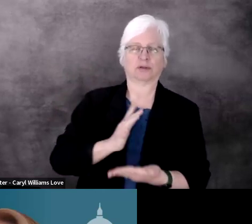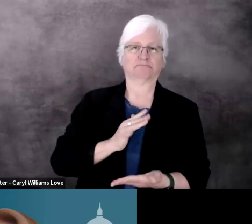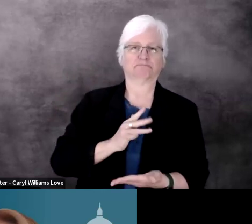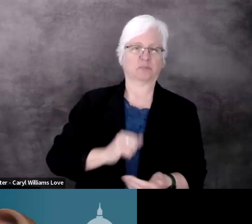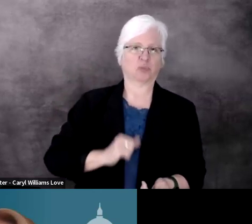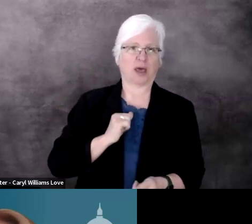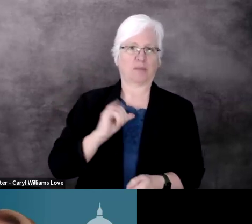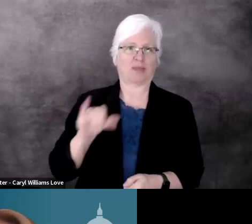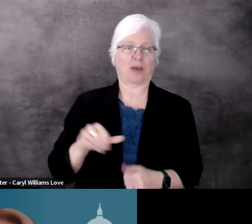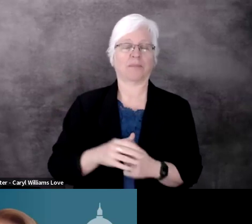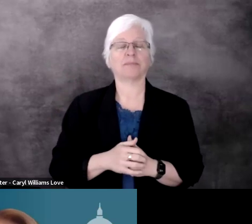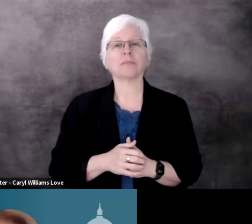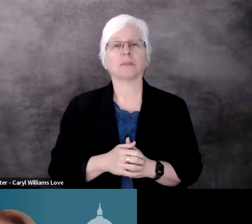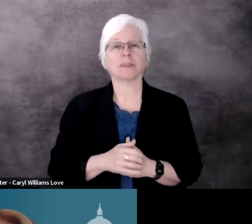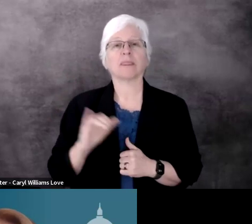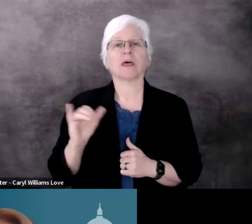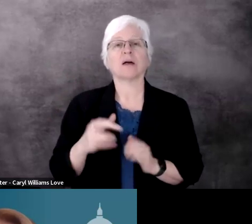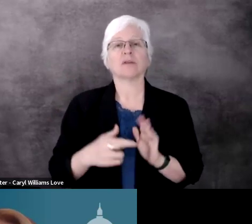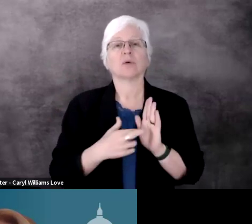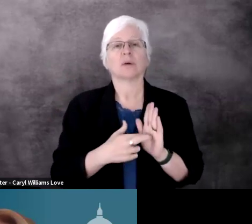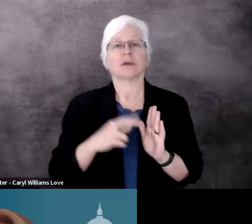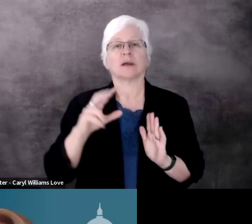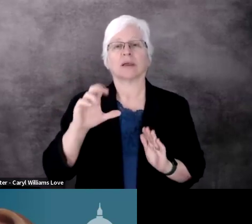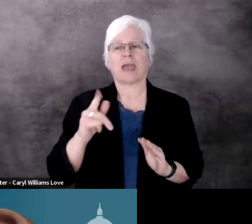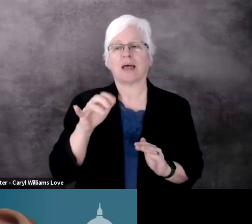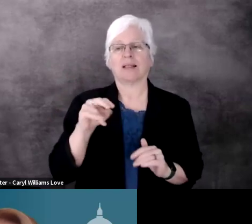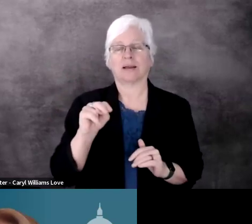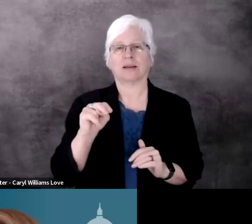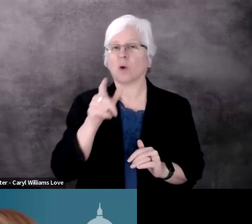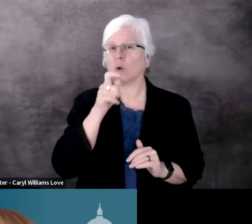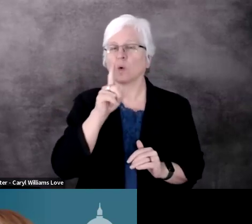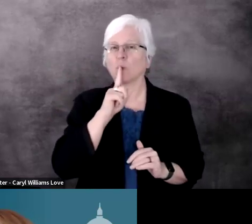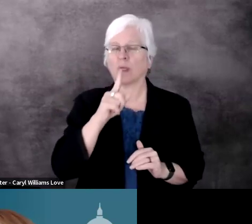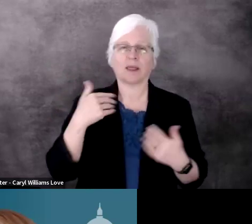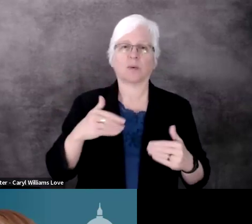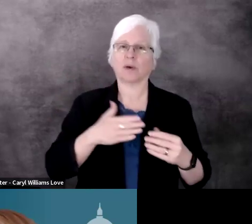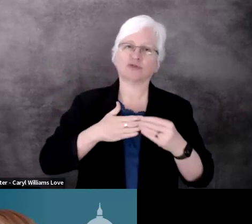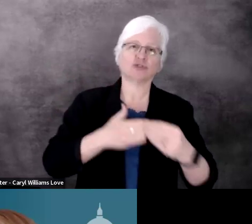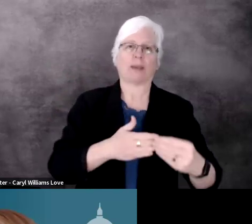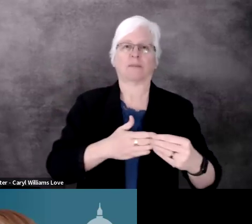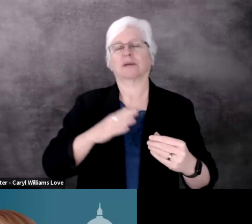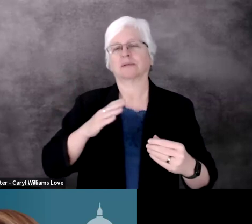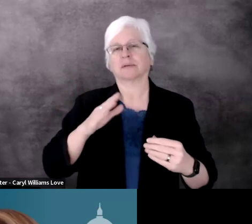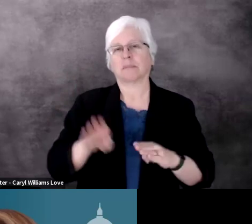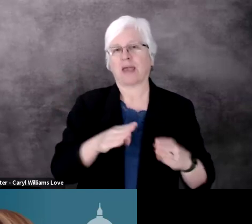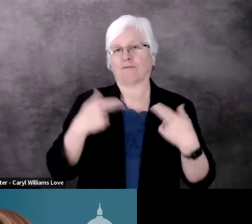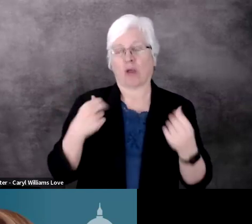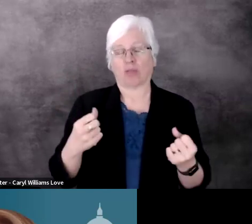Also, I want to do a shout out to Representative Callan, who really is our champion around behavioral health in